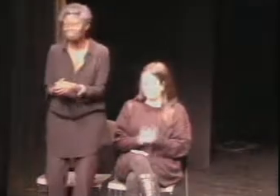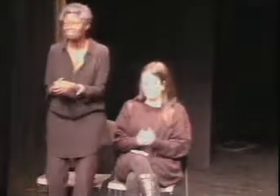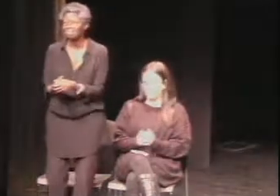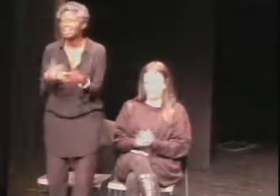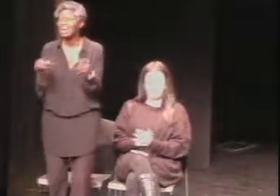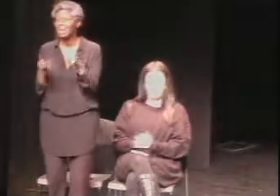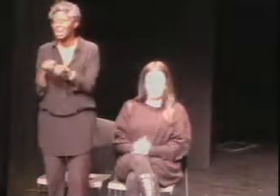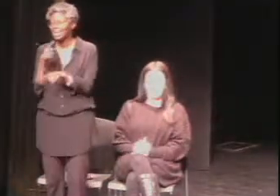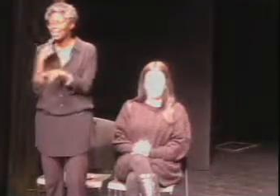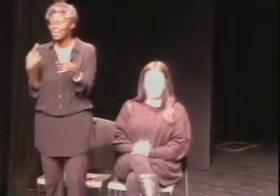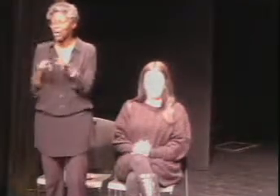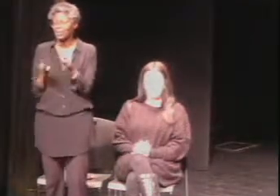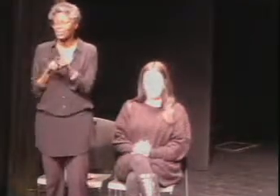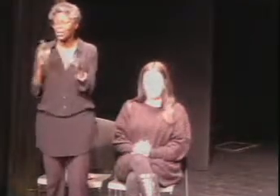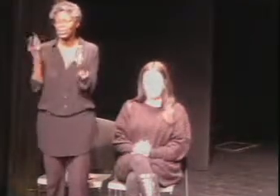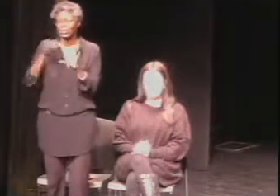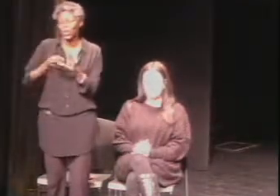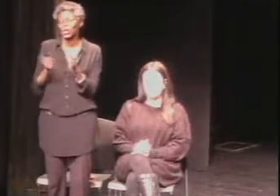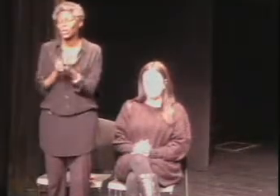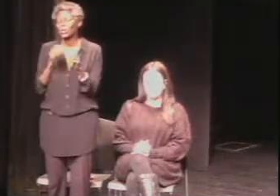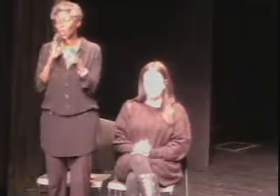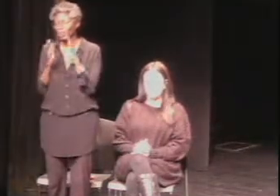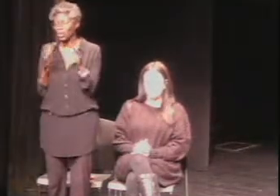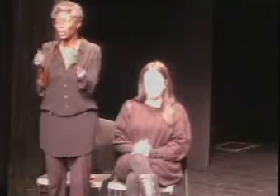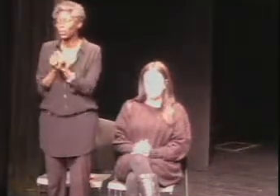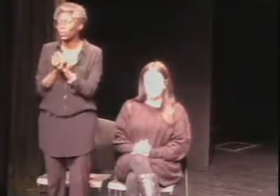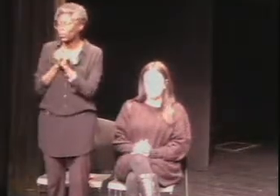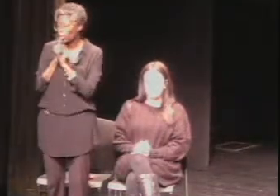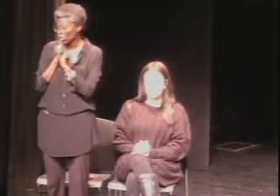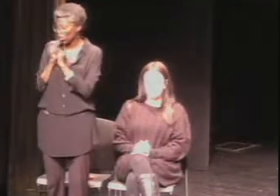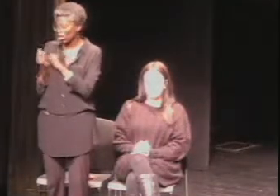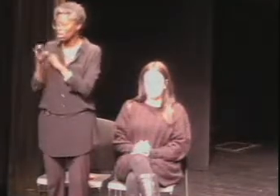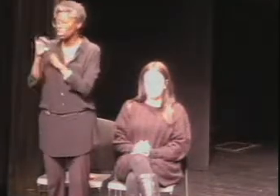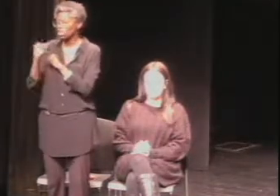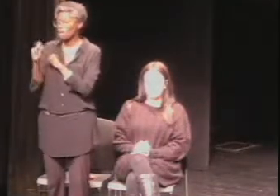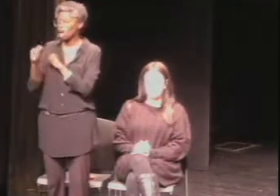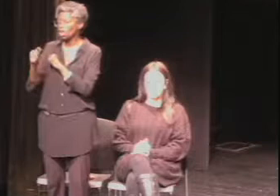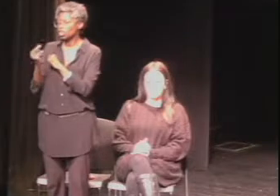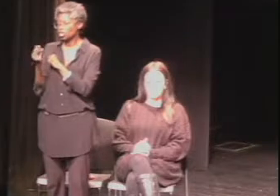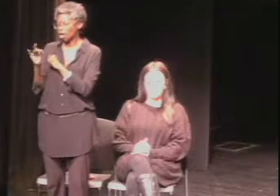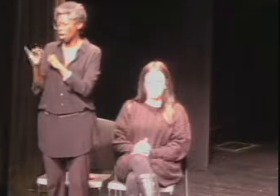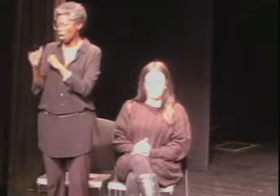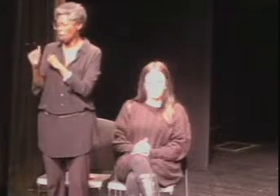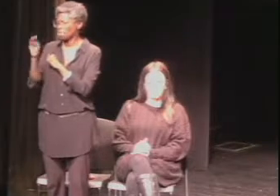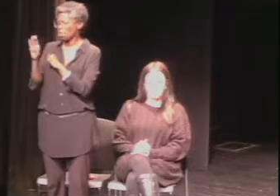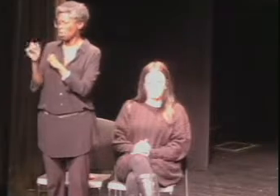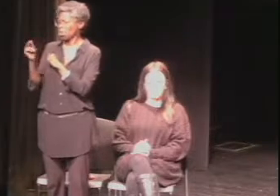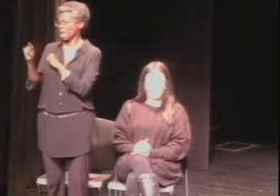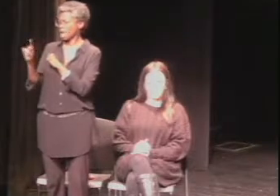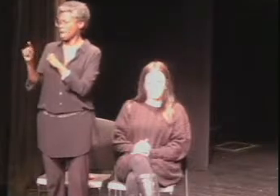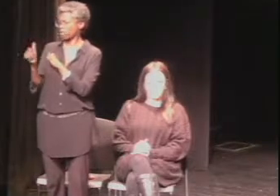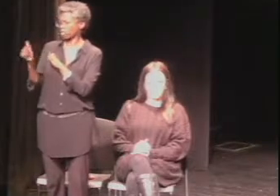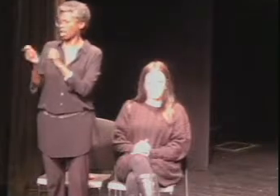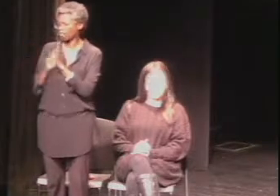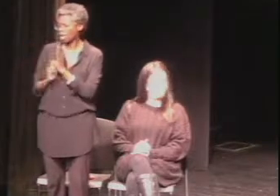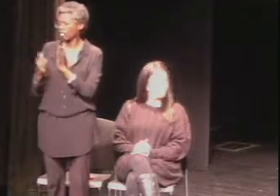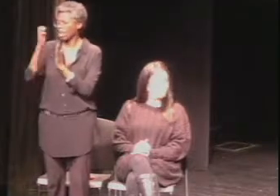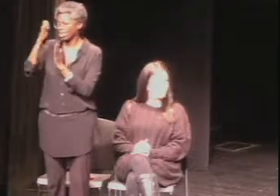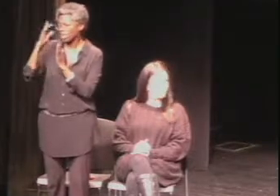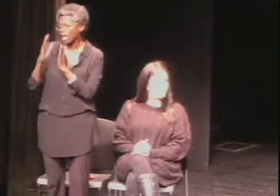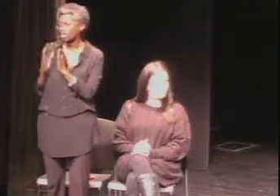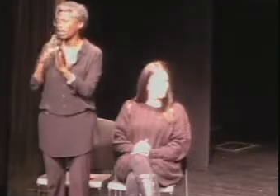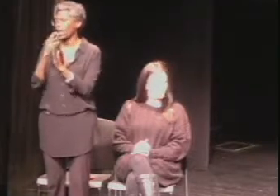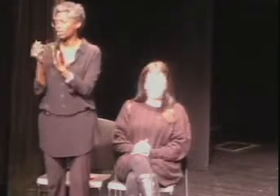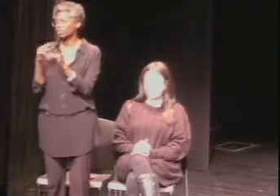And as I mentioned, joining her in conversation is Sasha Bonét, who is a writer, critic, and an educator living in New York City. While employing